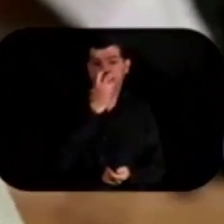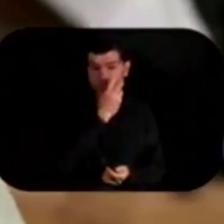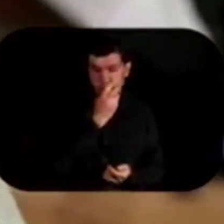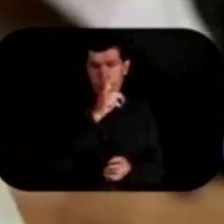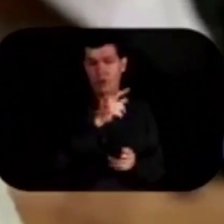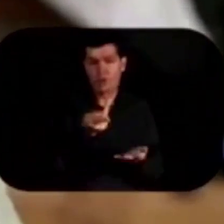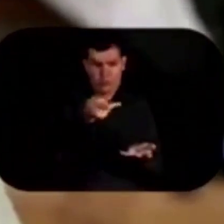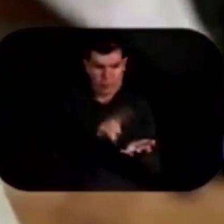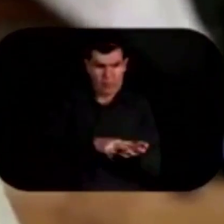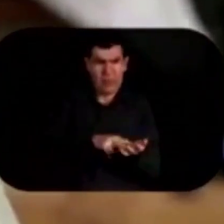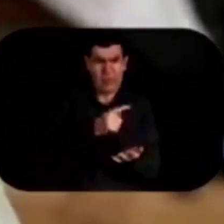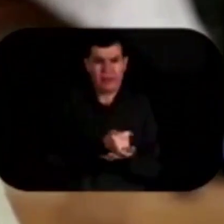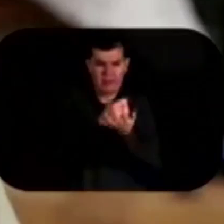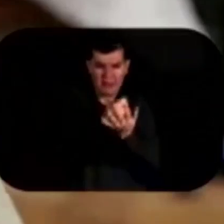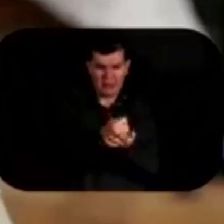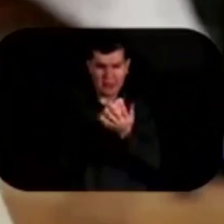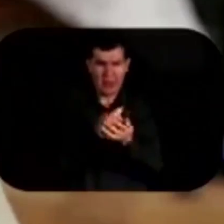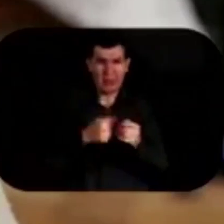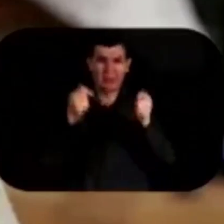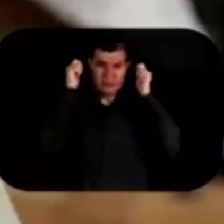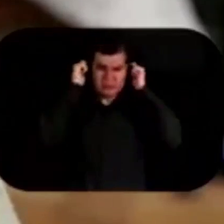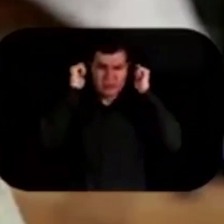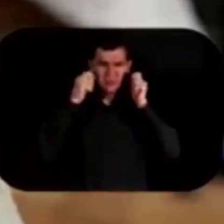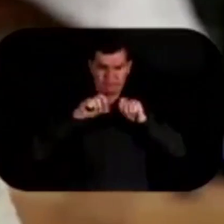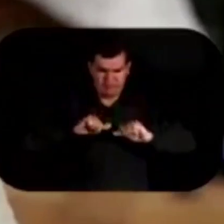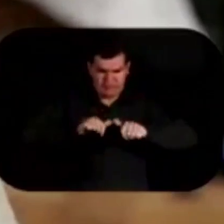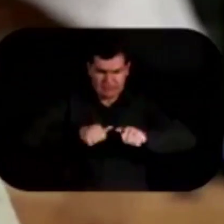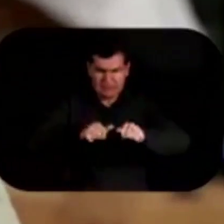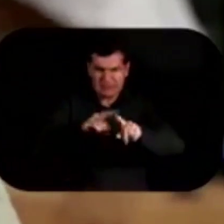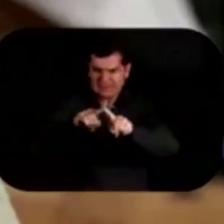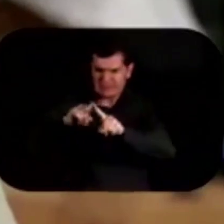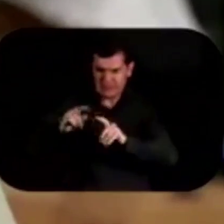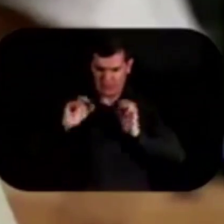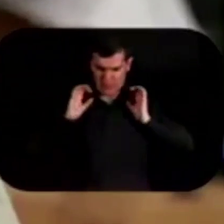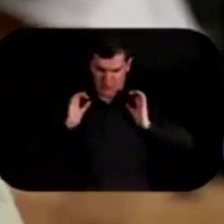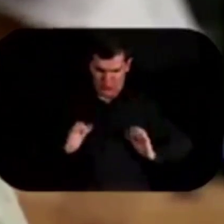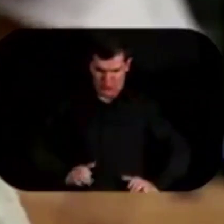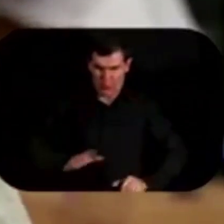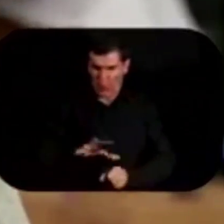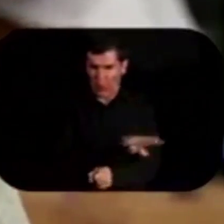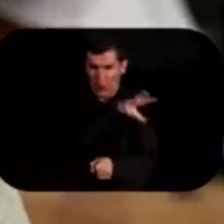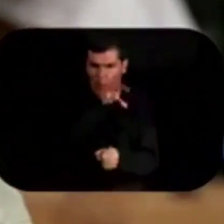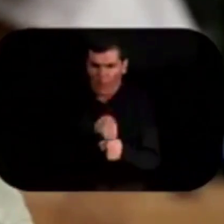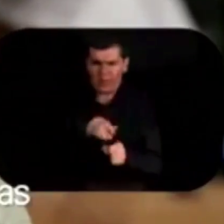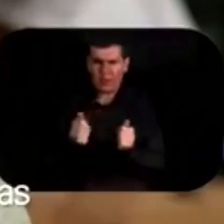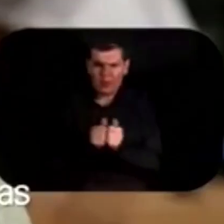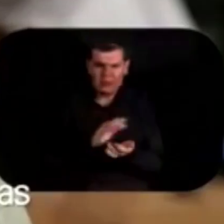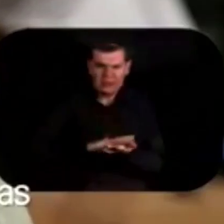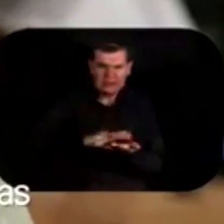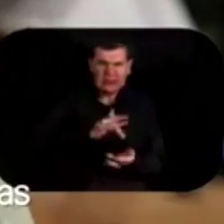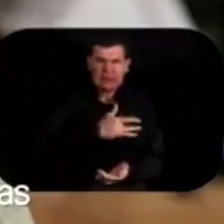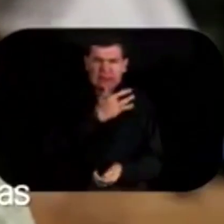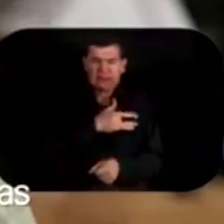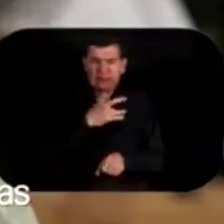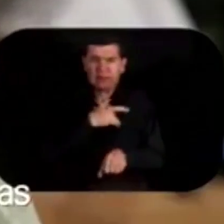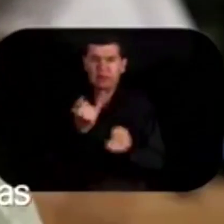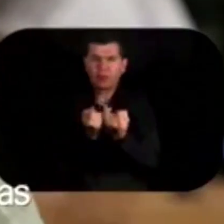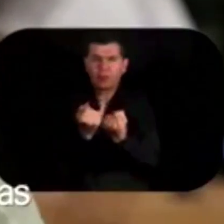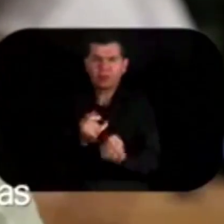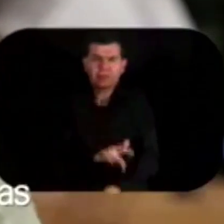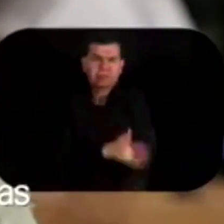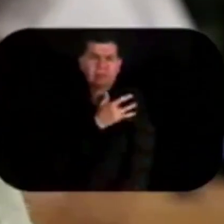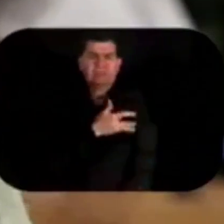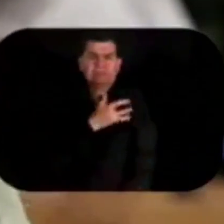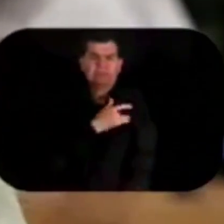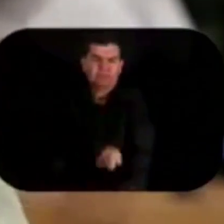We started with language and hearing therapy. So, and even total body message, we also